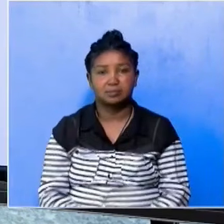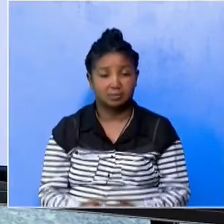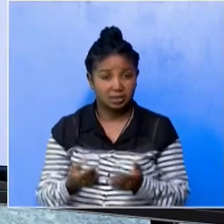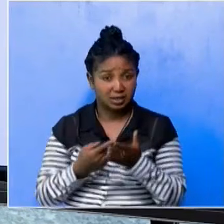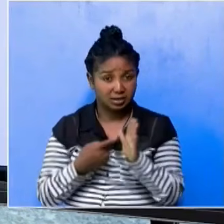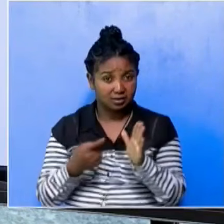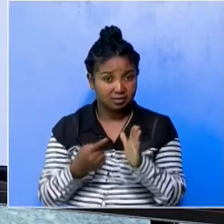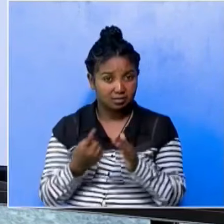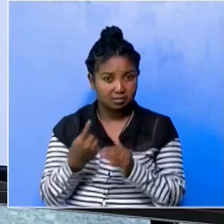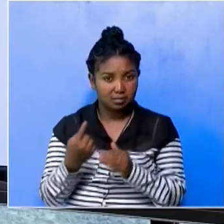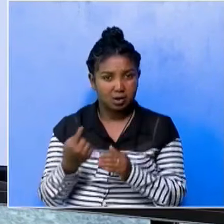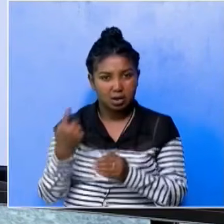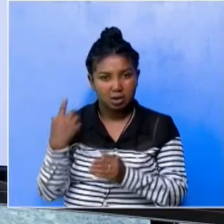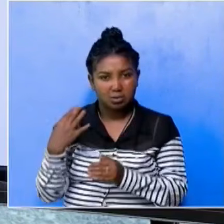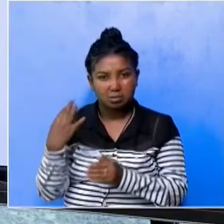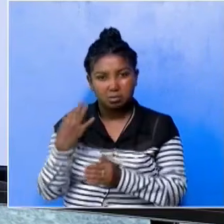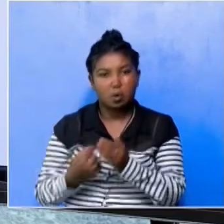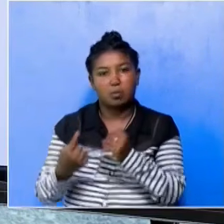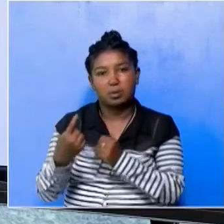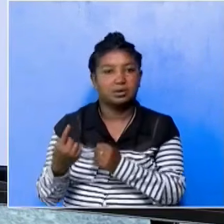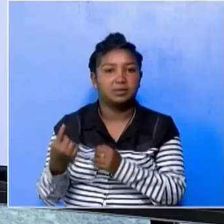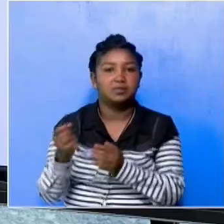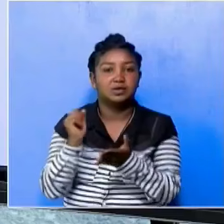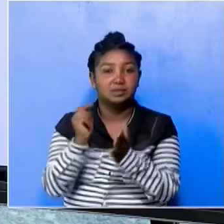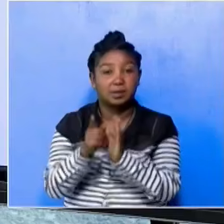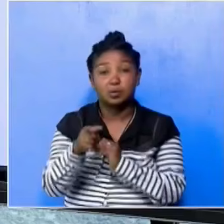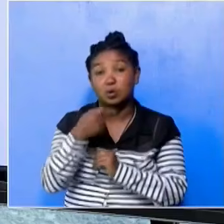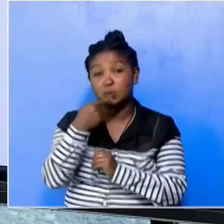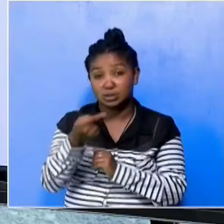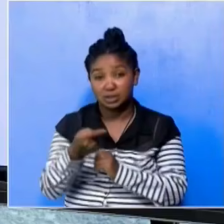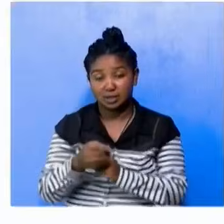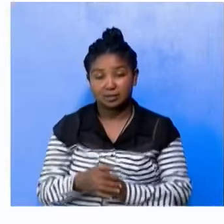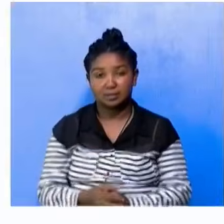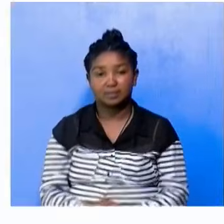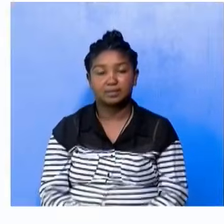clear? Good. For example, when we say